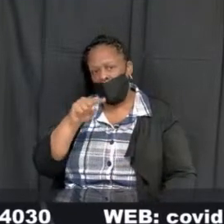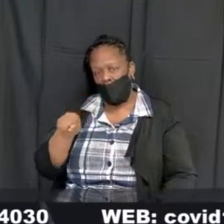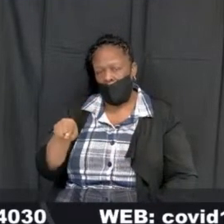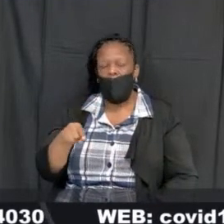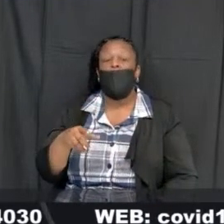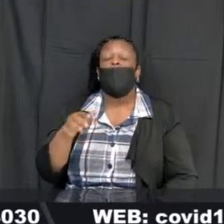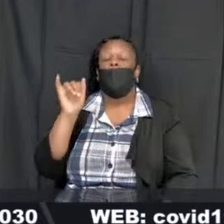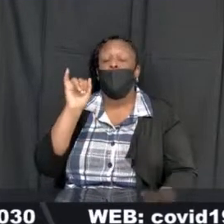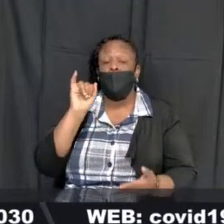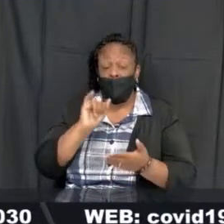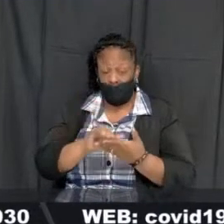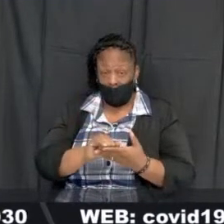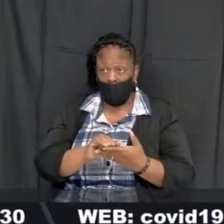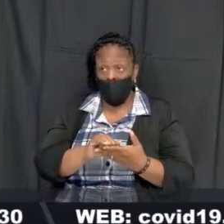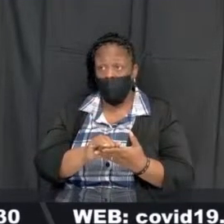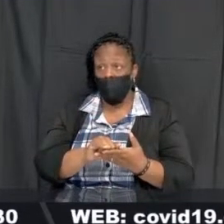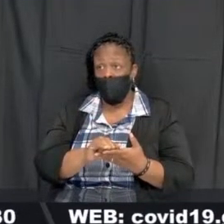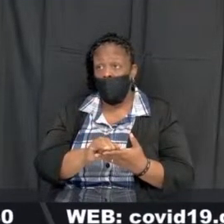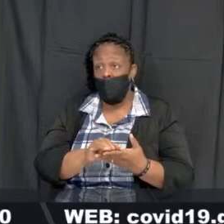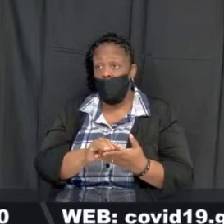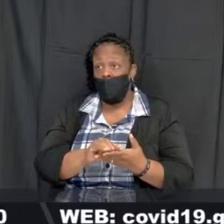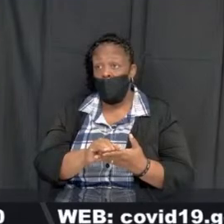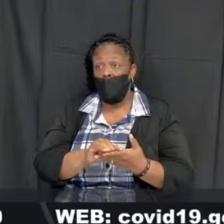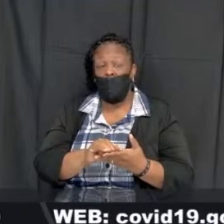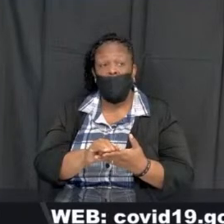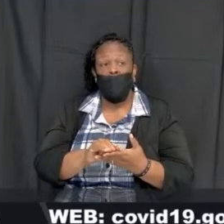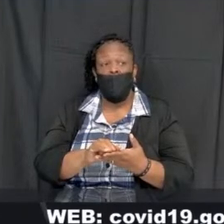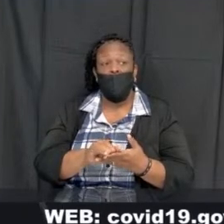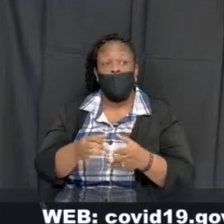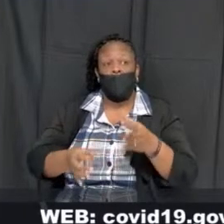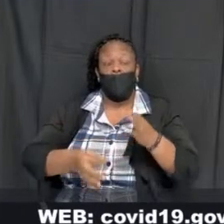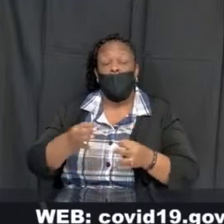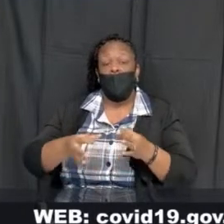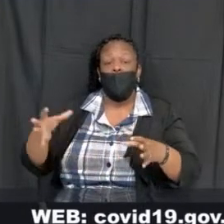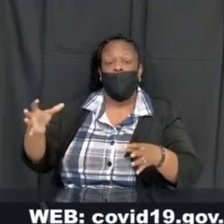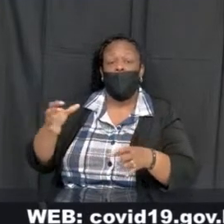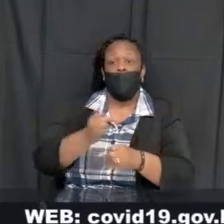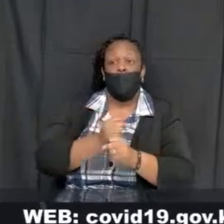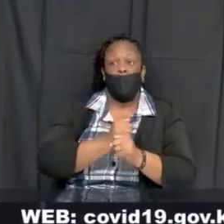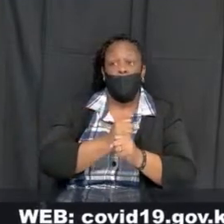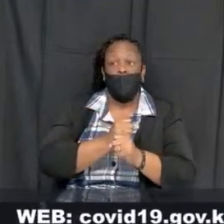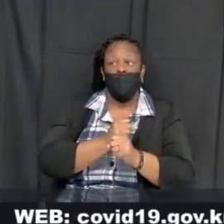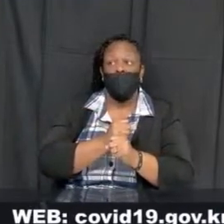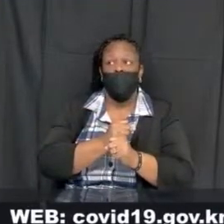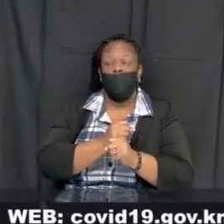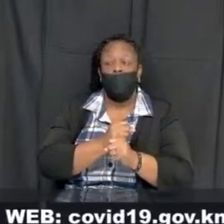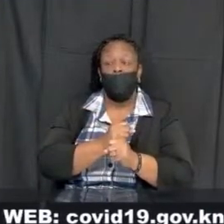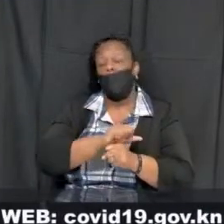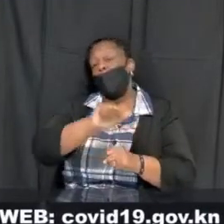Because this person is saying that they're afraid to take the 2 shots. I don't know.